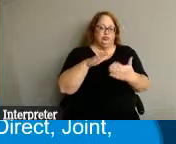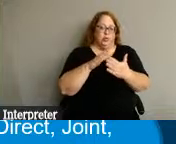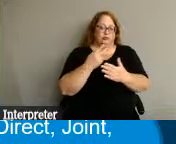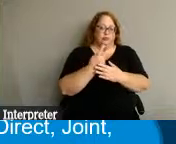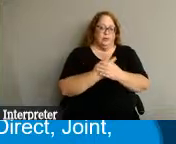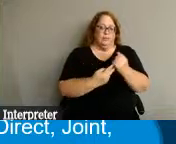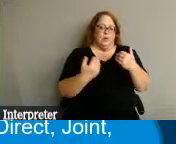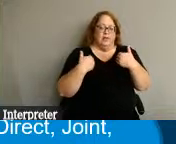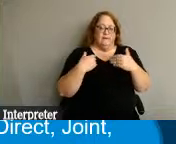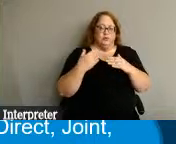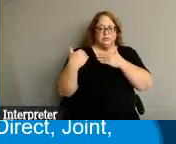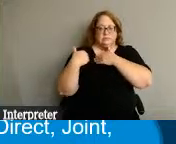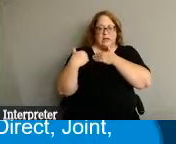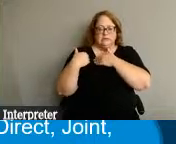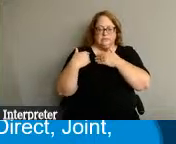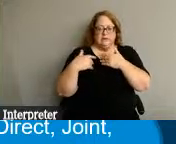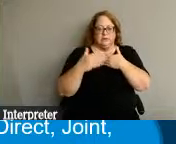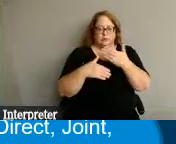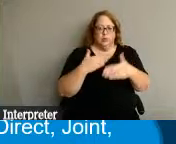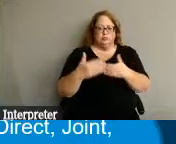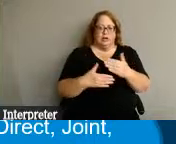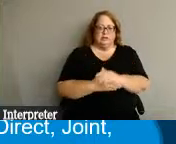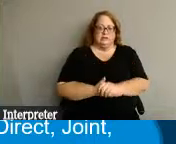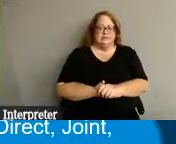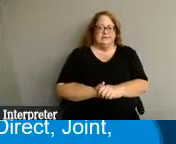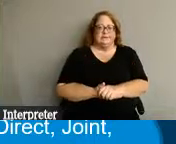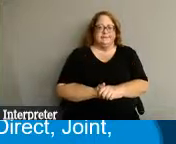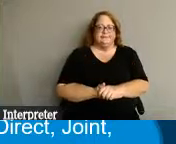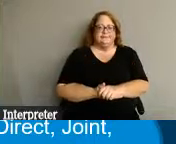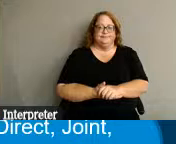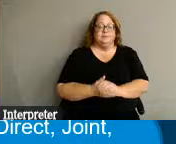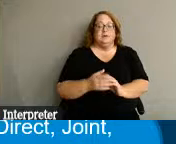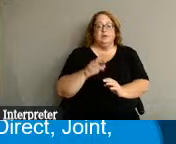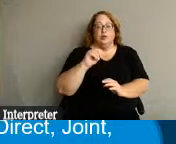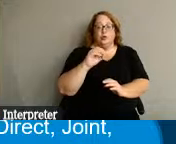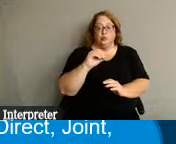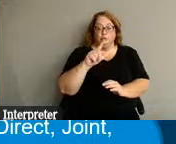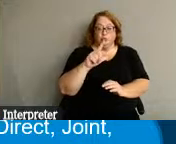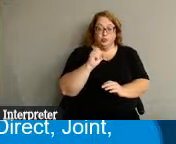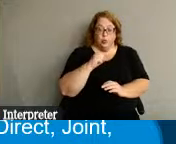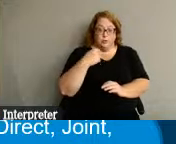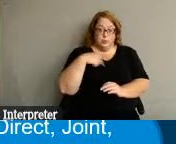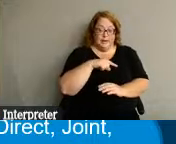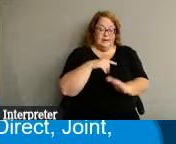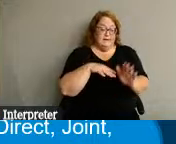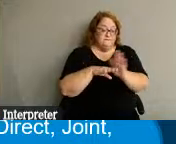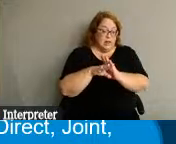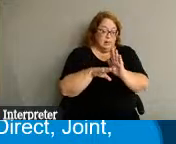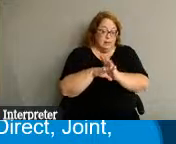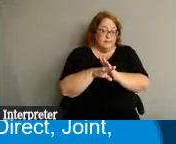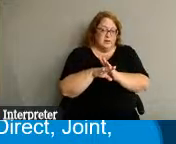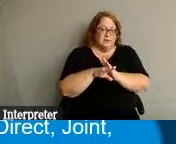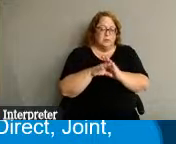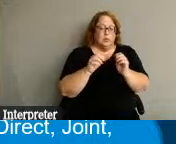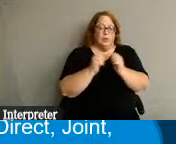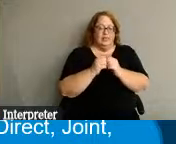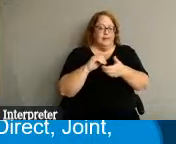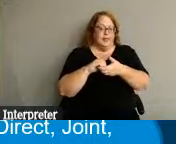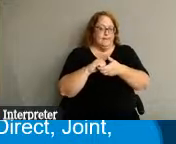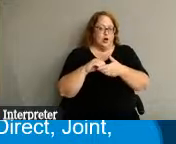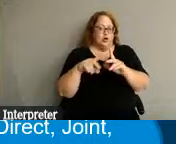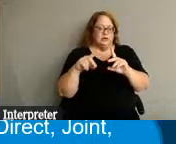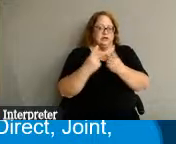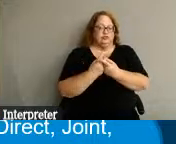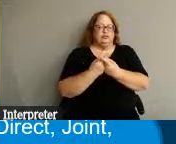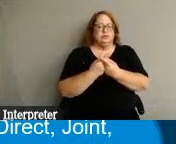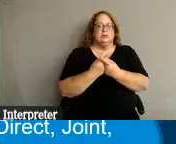have responsibilities in those processes. Tools that we have developed in conjunction with our partner districts that we're going to talk about